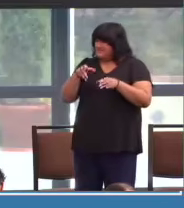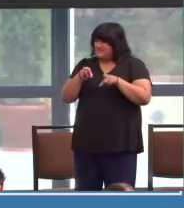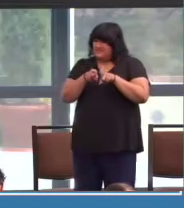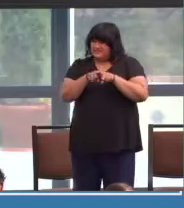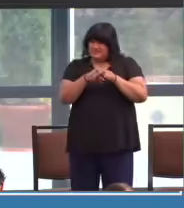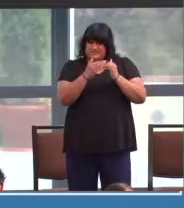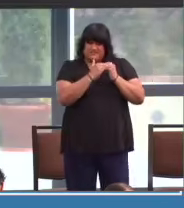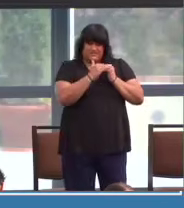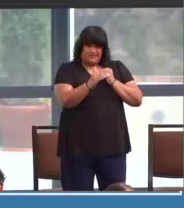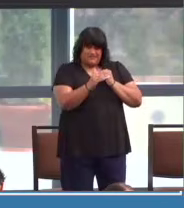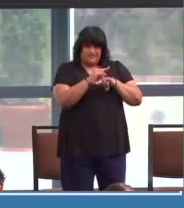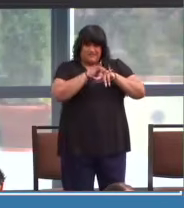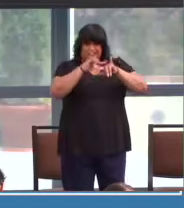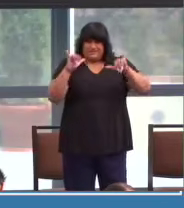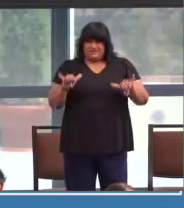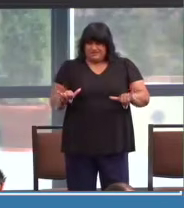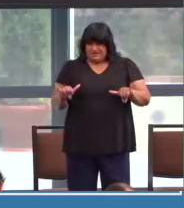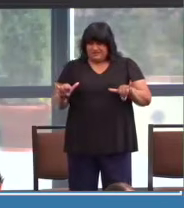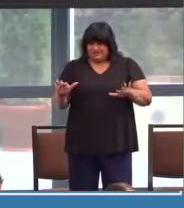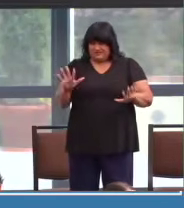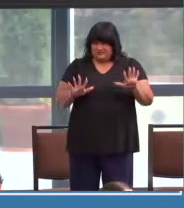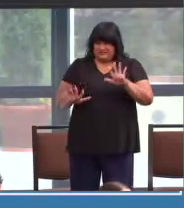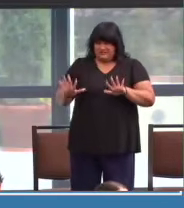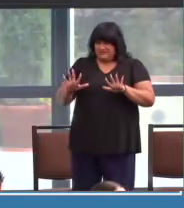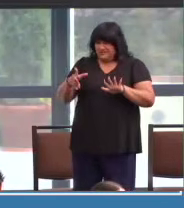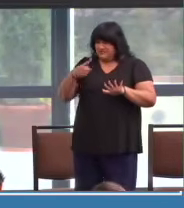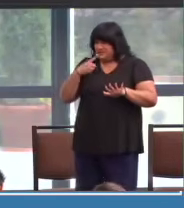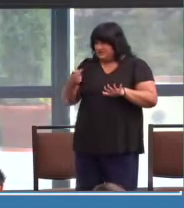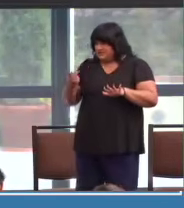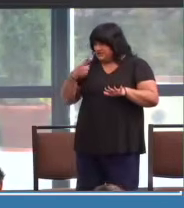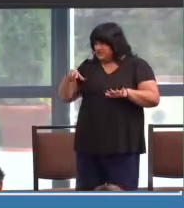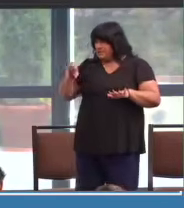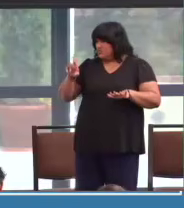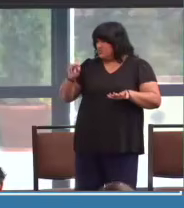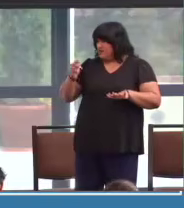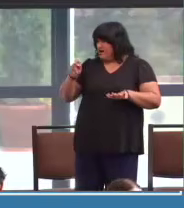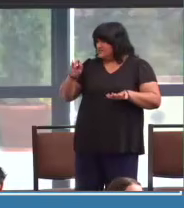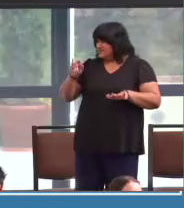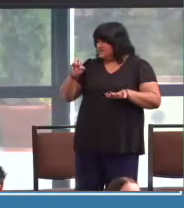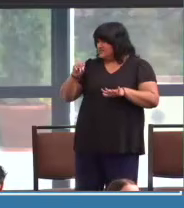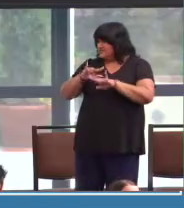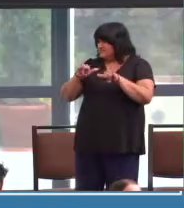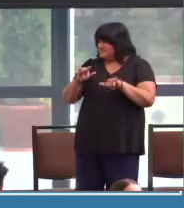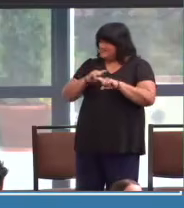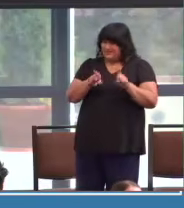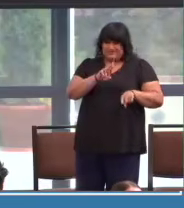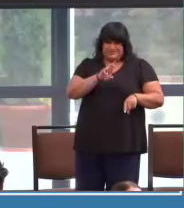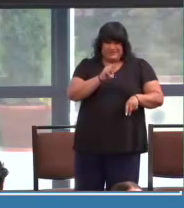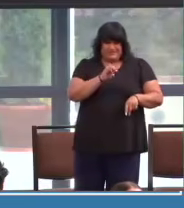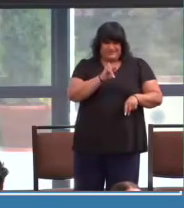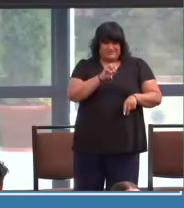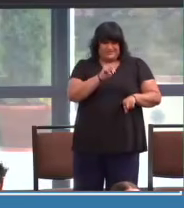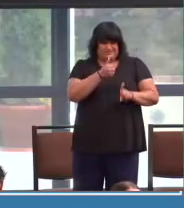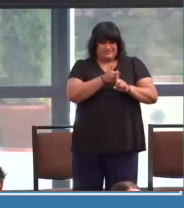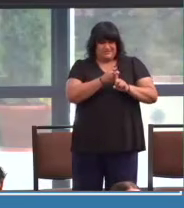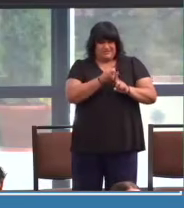stable at the same time. Then sometimes they'll say take Rituxan beforehand, but then Rituxan, you're supposed to be off of it for